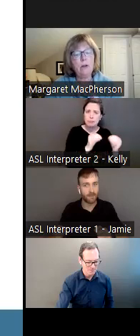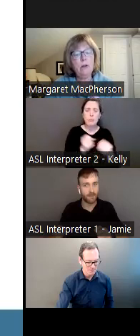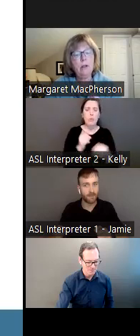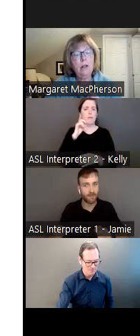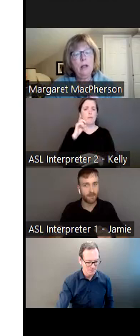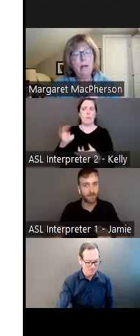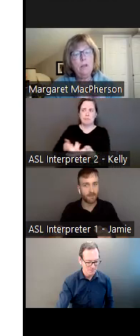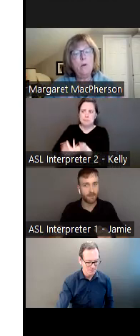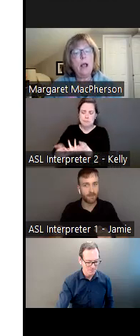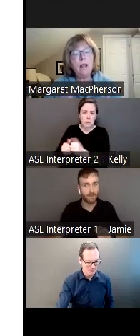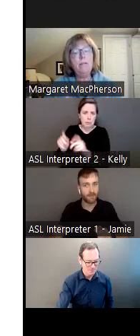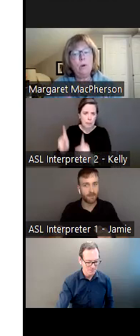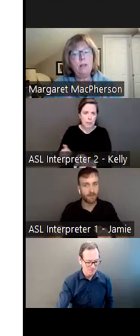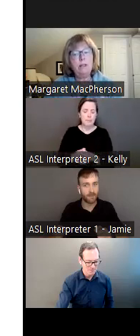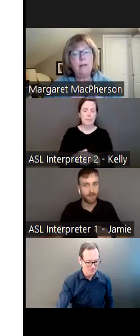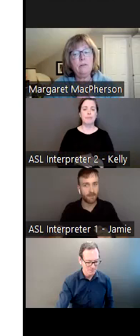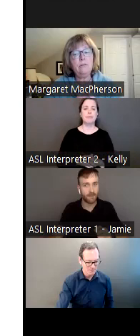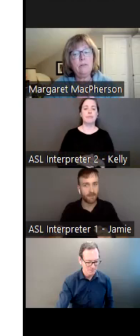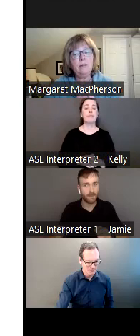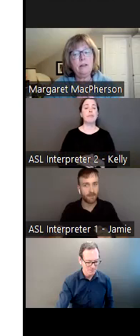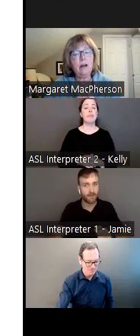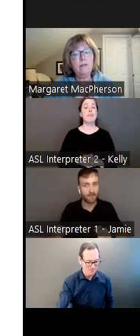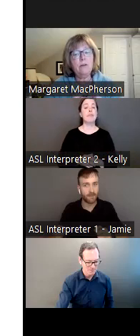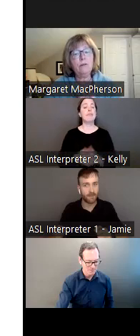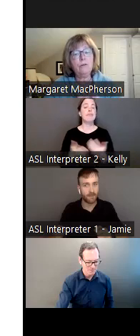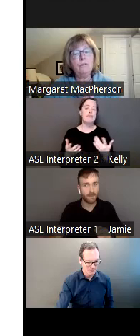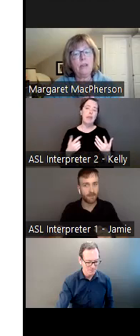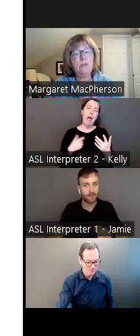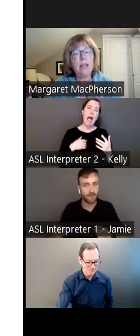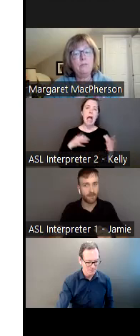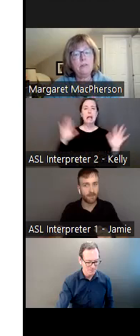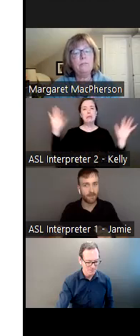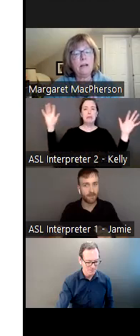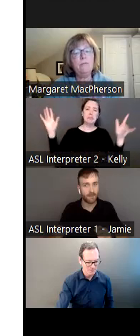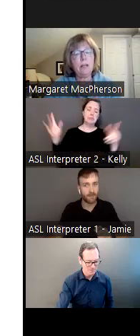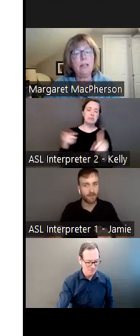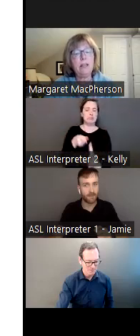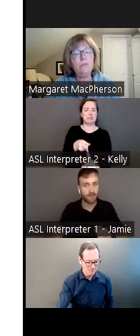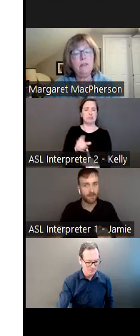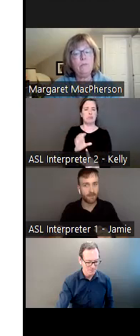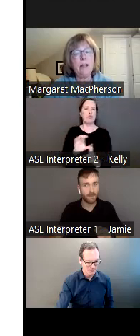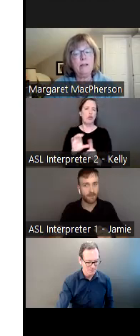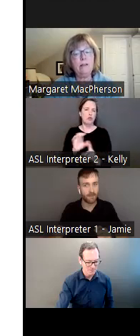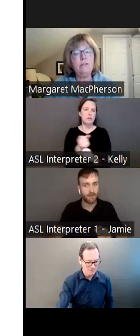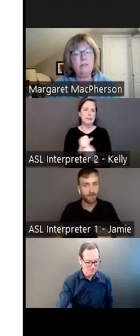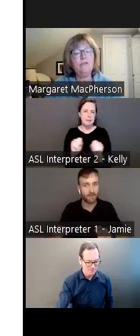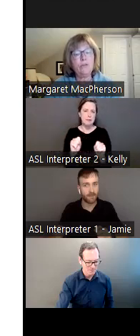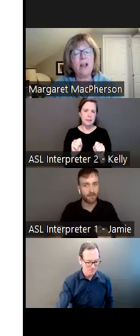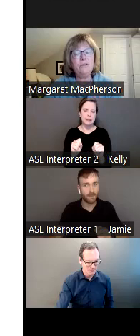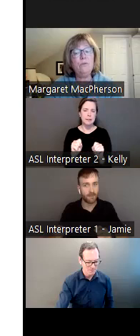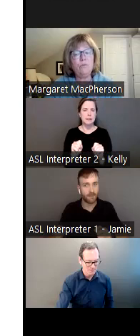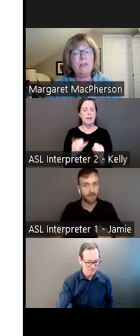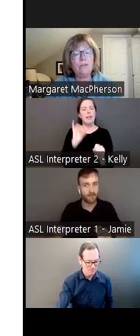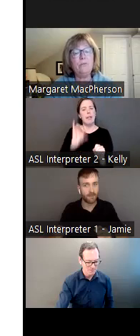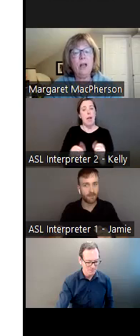next one. You know, I kind of boil it down to this idea of cultural safety and respectful engagement that recognizes and